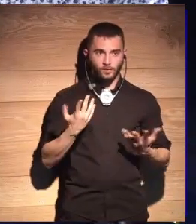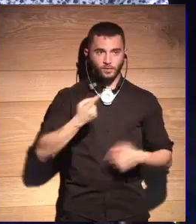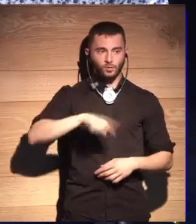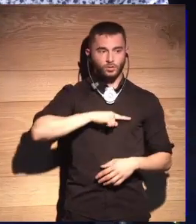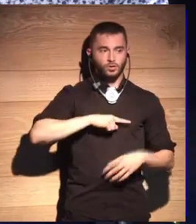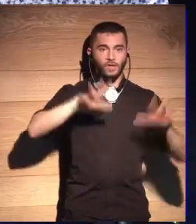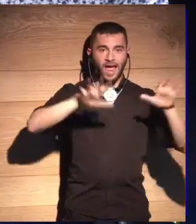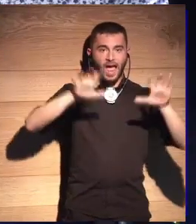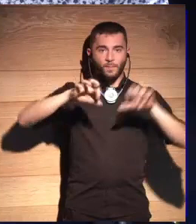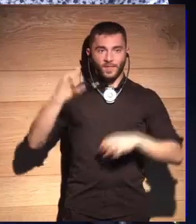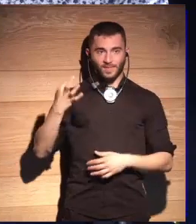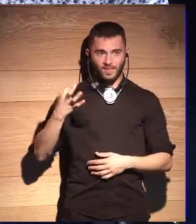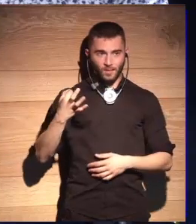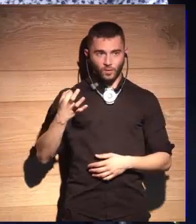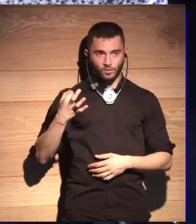the